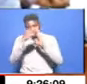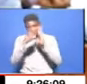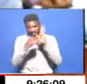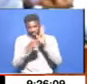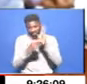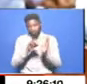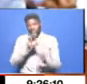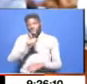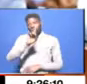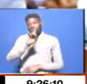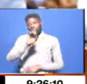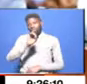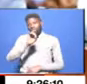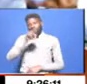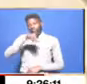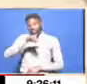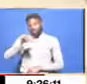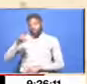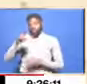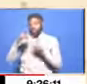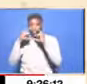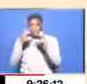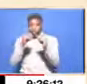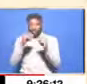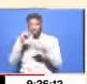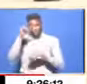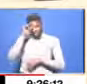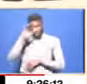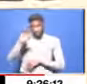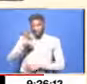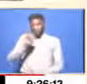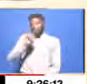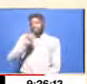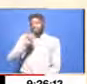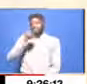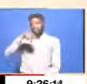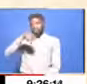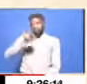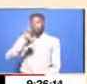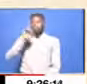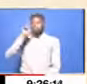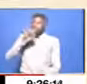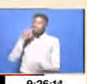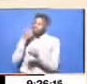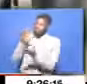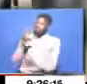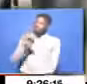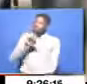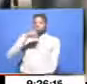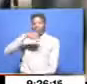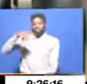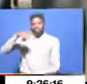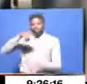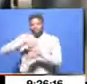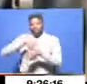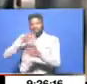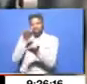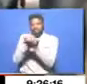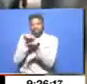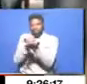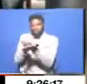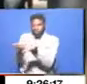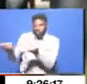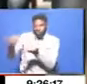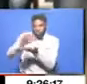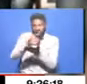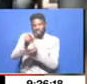state agencies, civil society, the ATPU must notify the prosecutor when the unit is gathering evidence against a